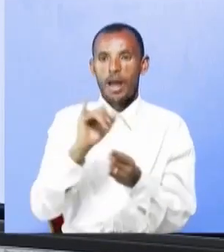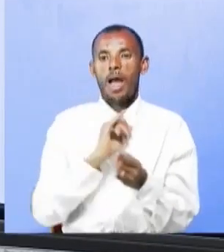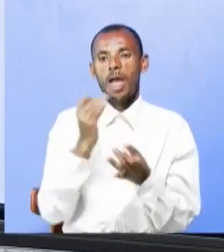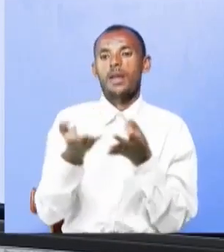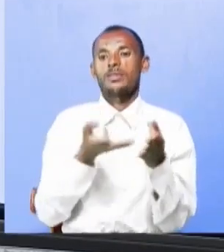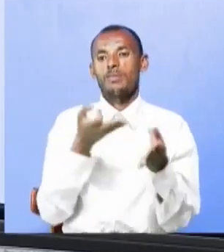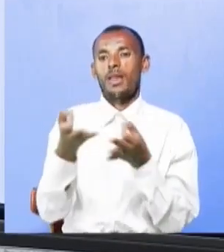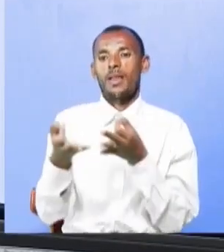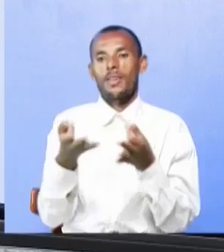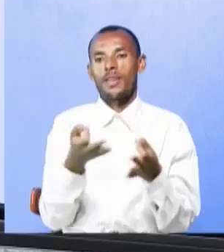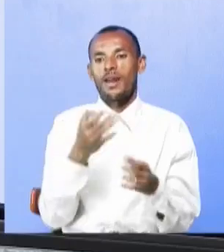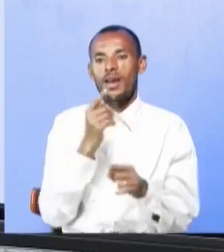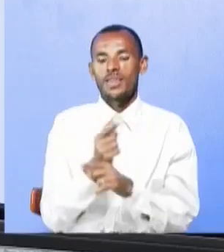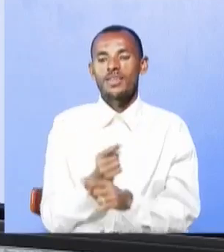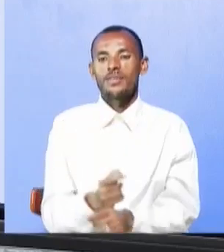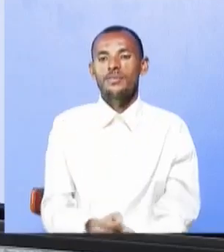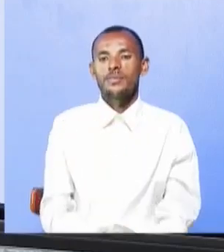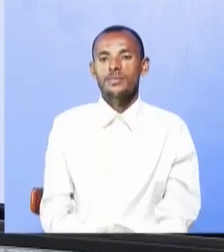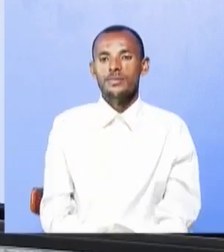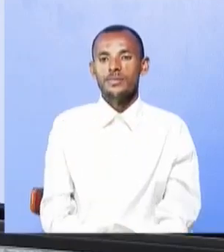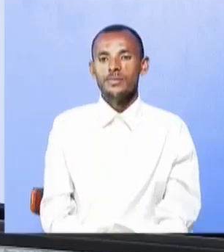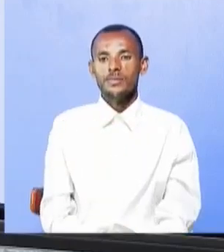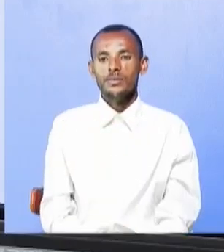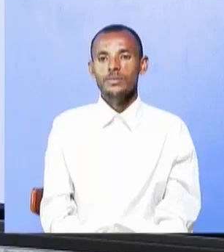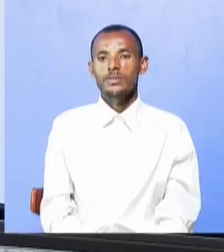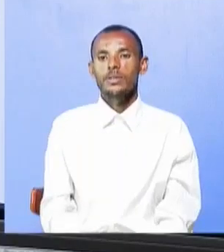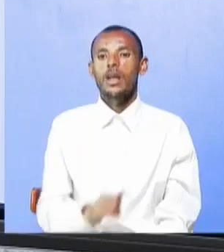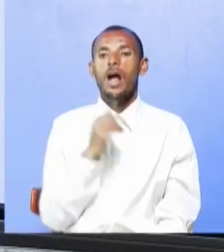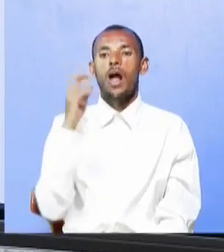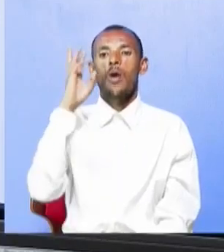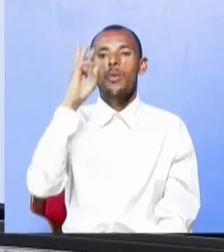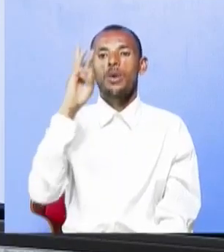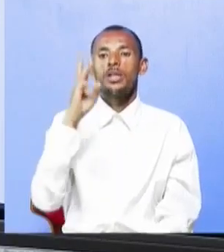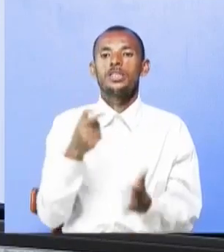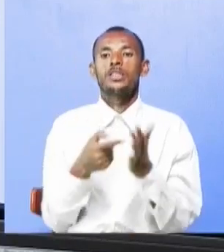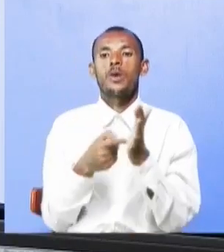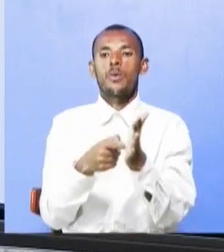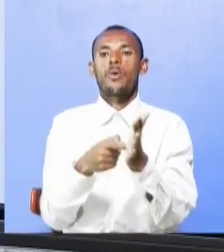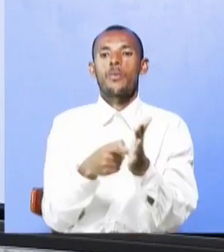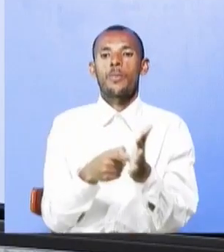right? So I will show you the